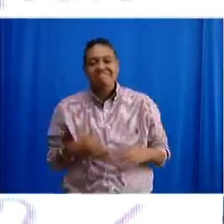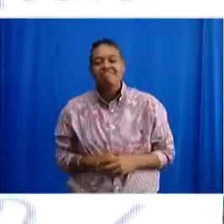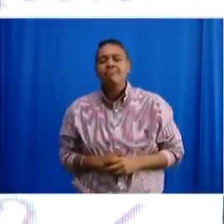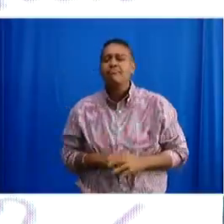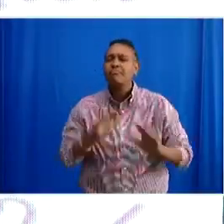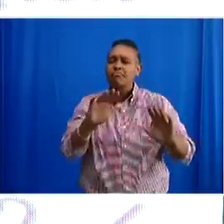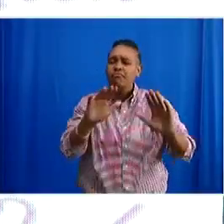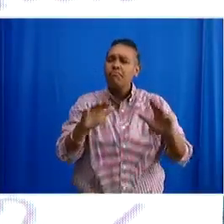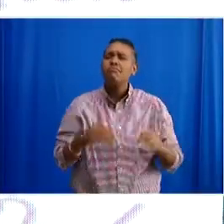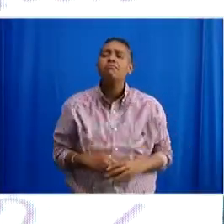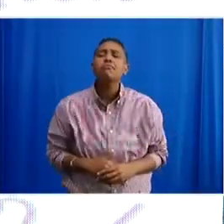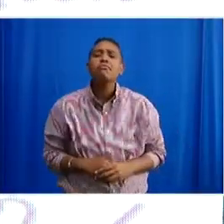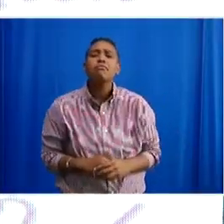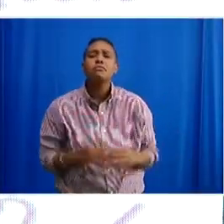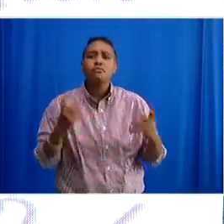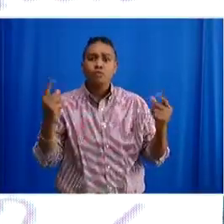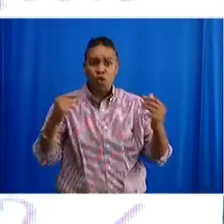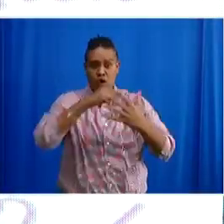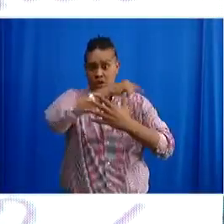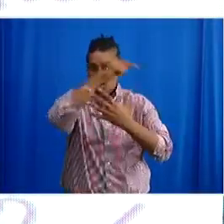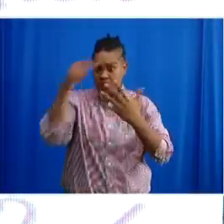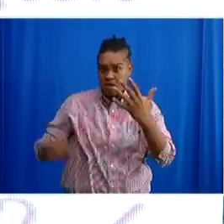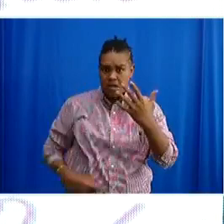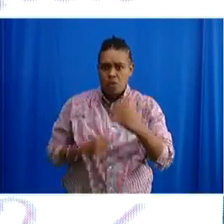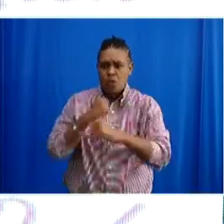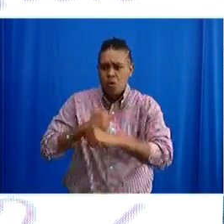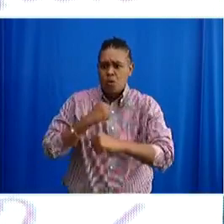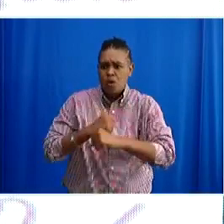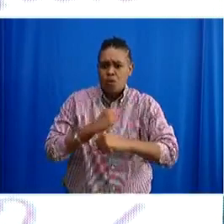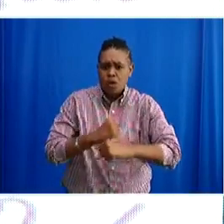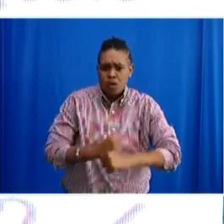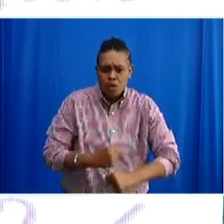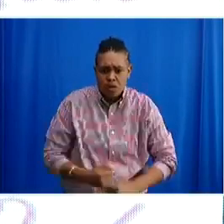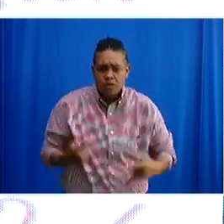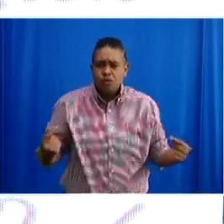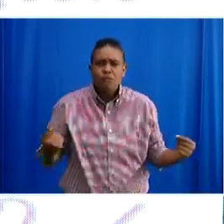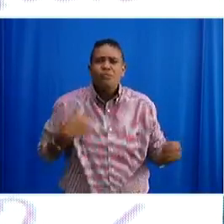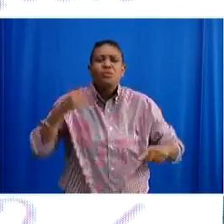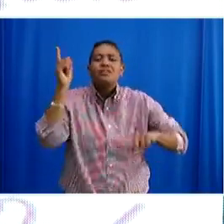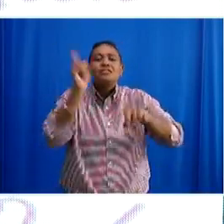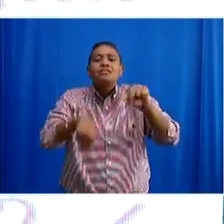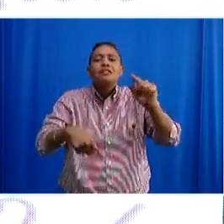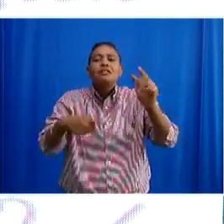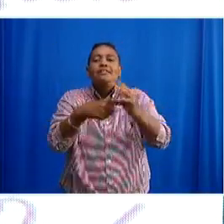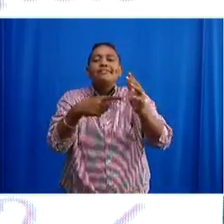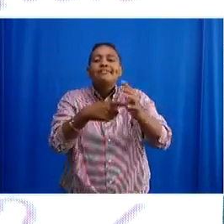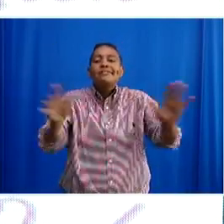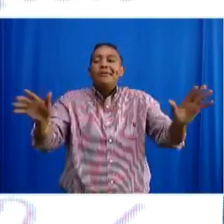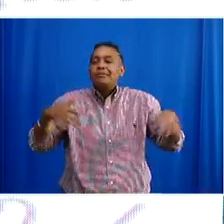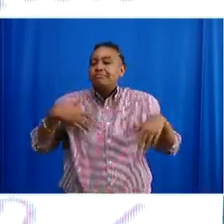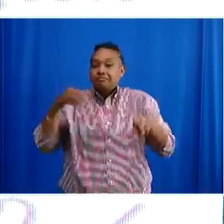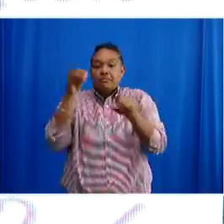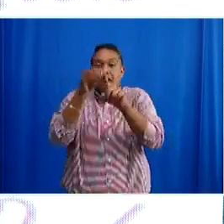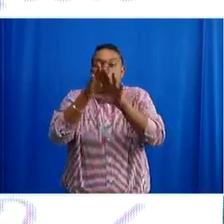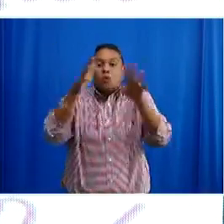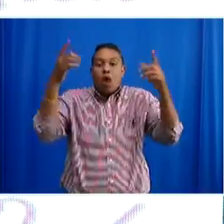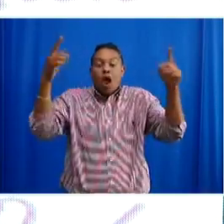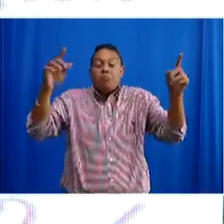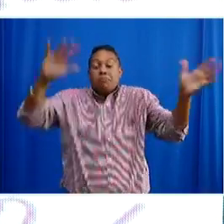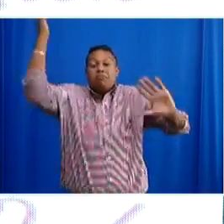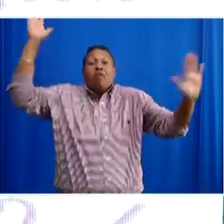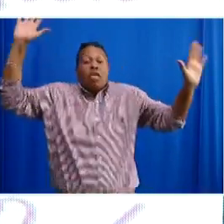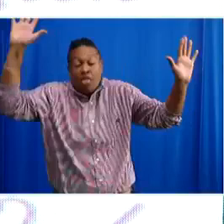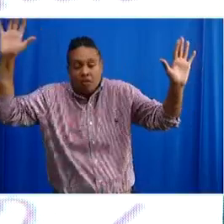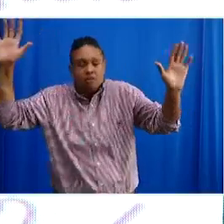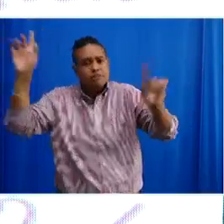Now, having done all of that work, we cannot afford to leave ourselves exposed to the risk